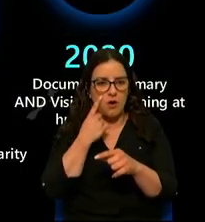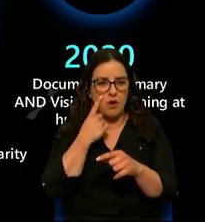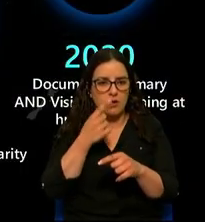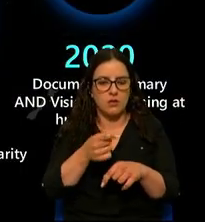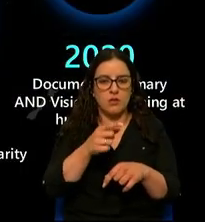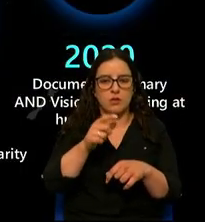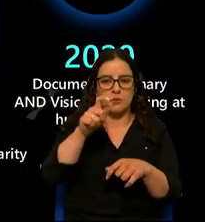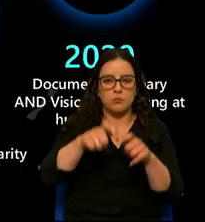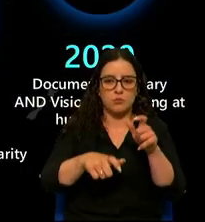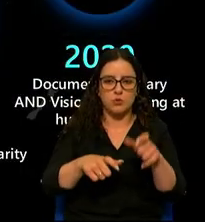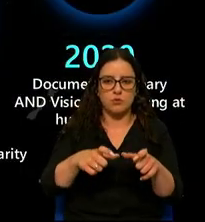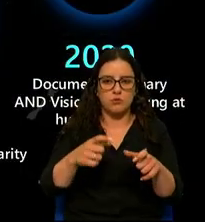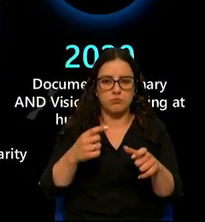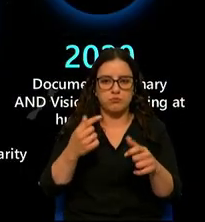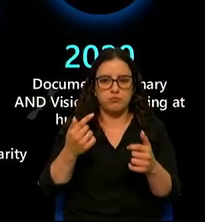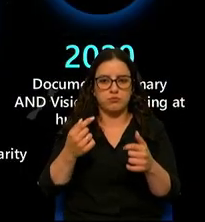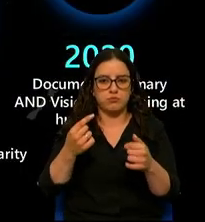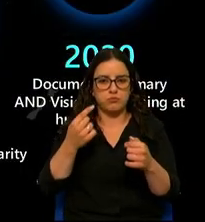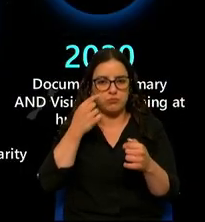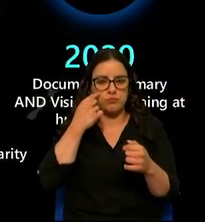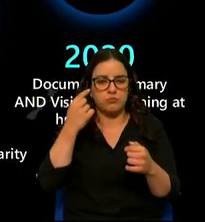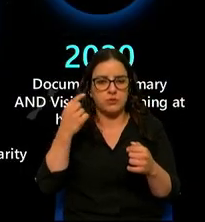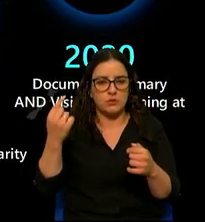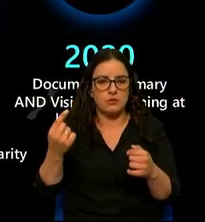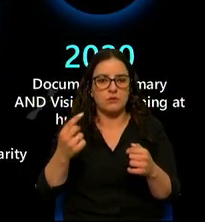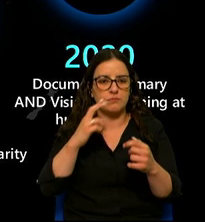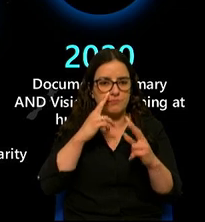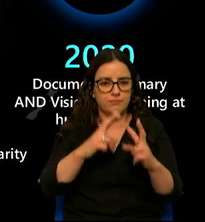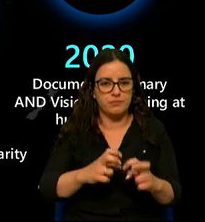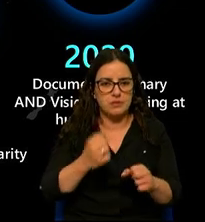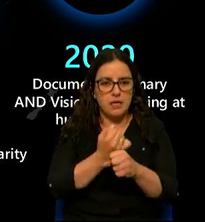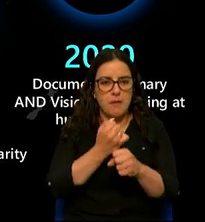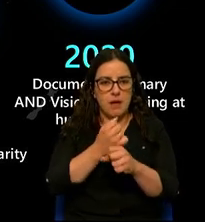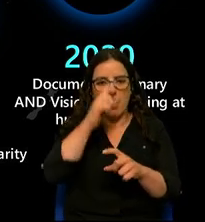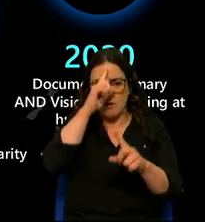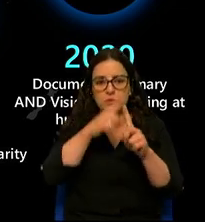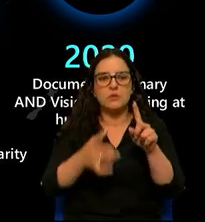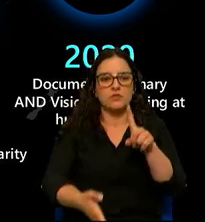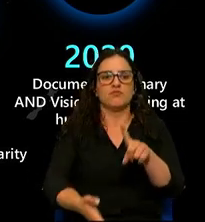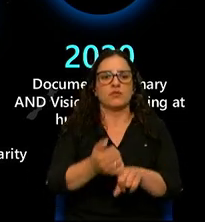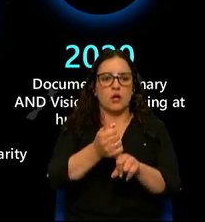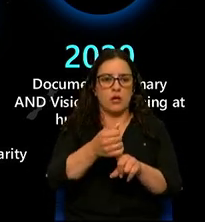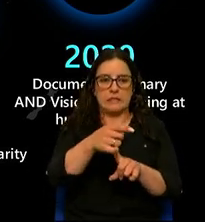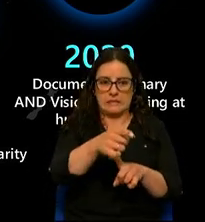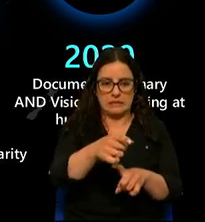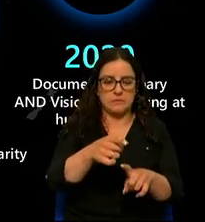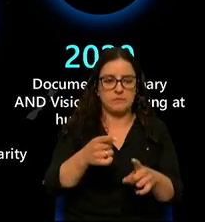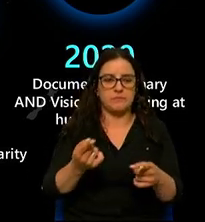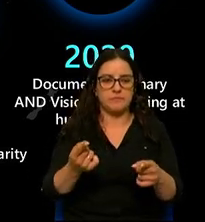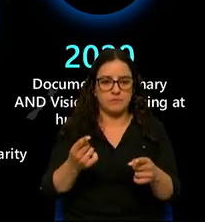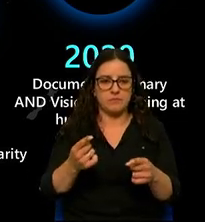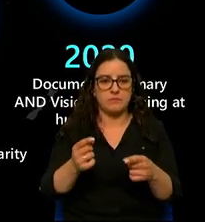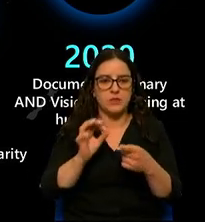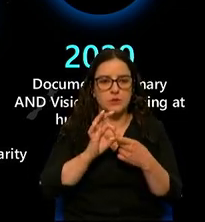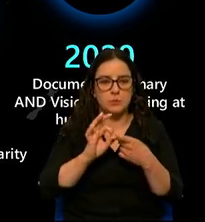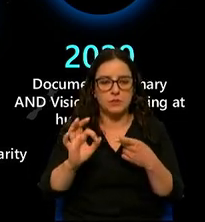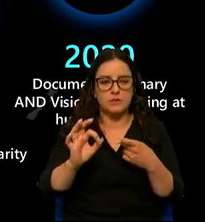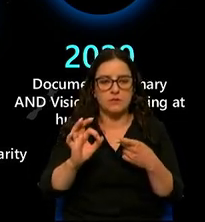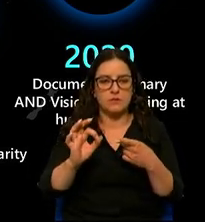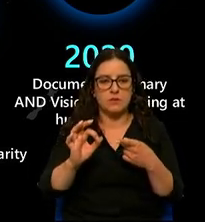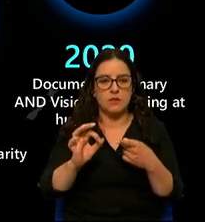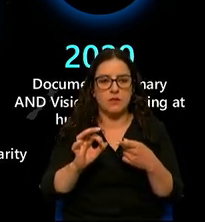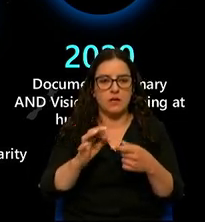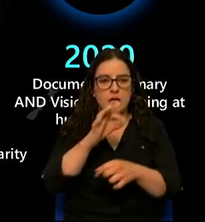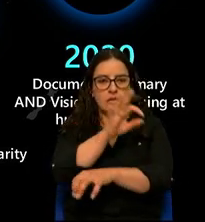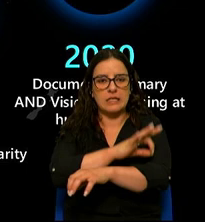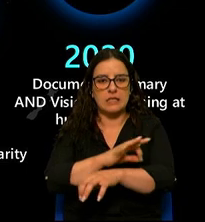researchers, working on achieving that goal by creating a very specific architecture for example,